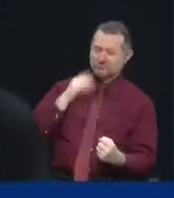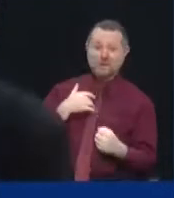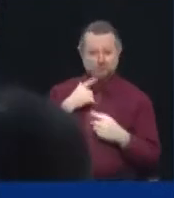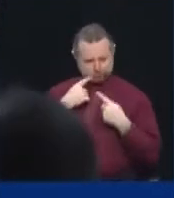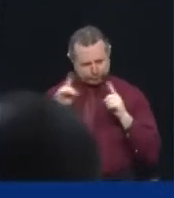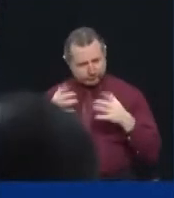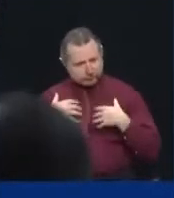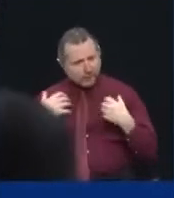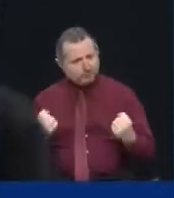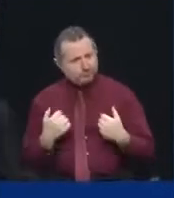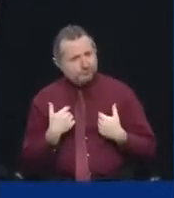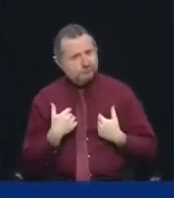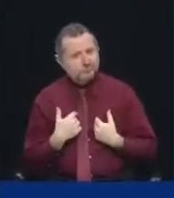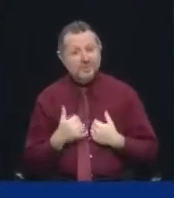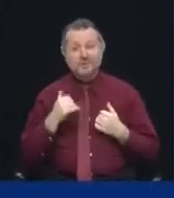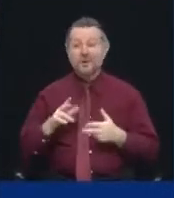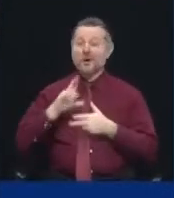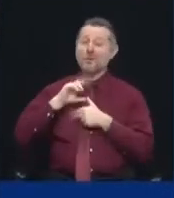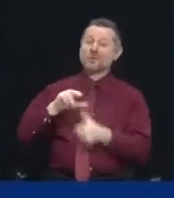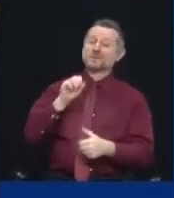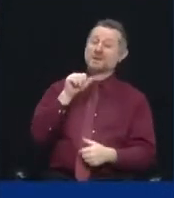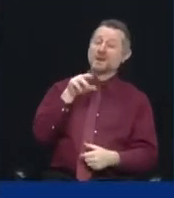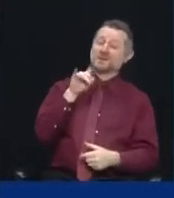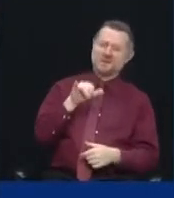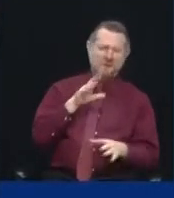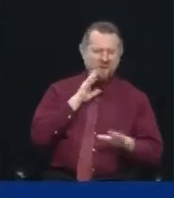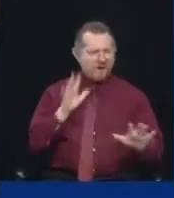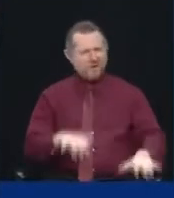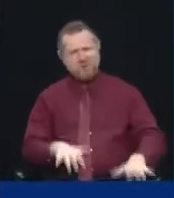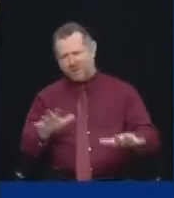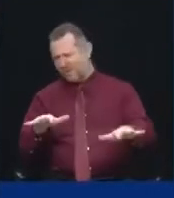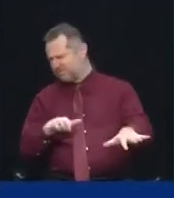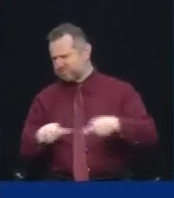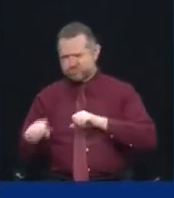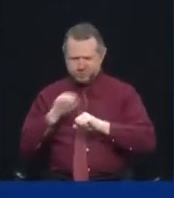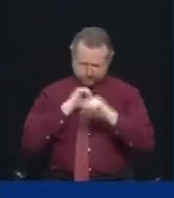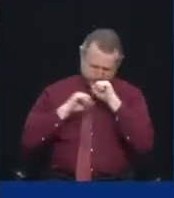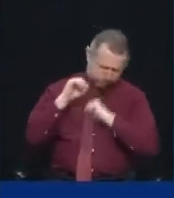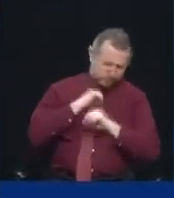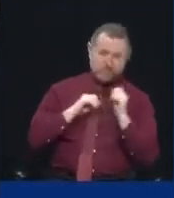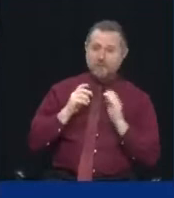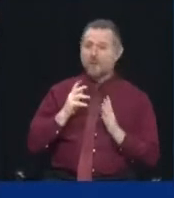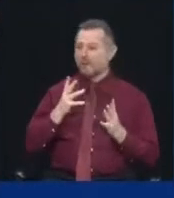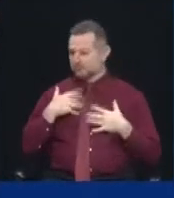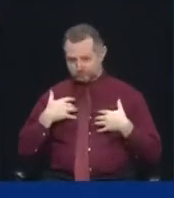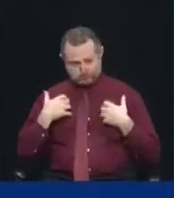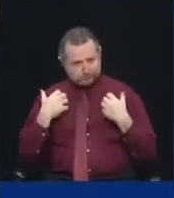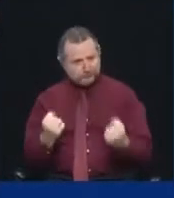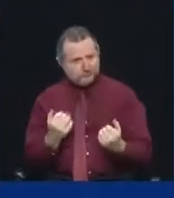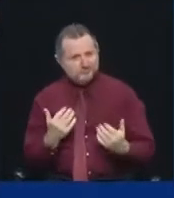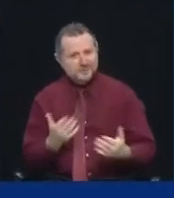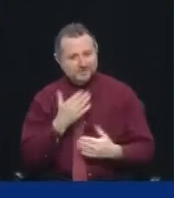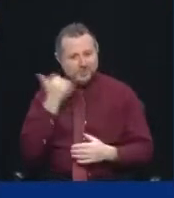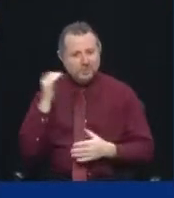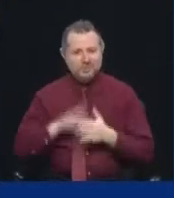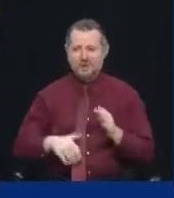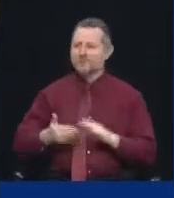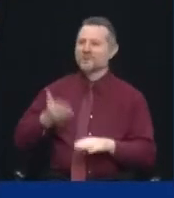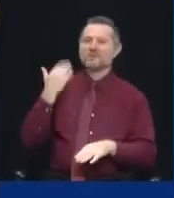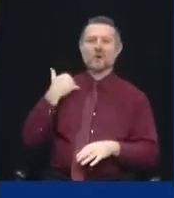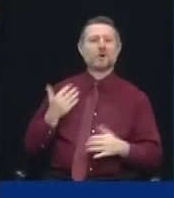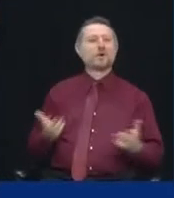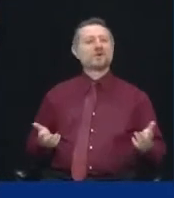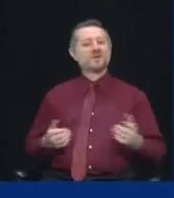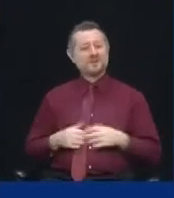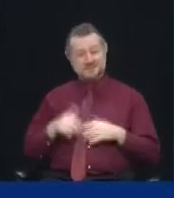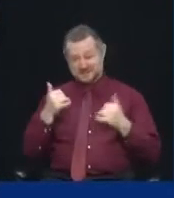went through Hurricane Superstorm Sandy. You knocked us down, but we got up and we got stronger. And we have to do the